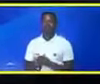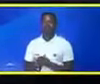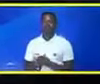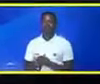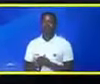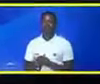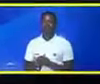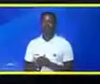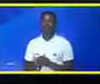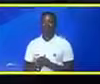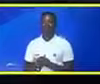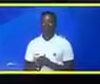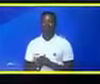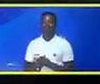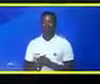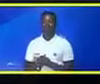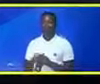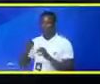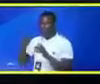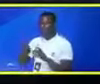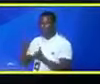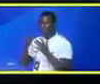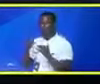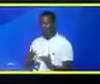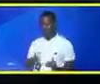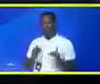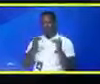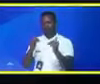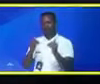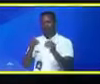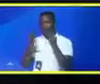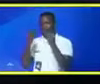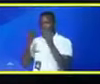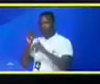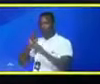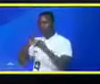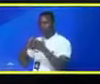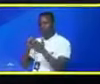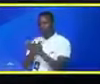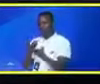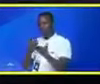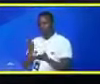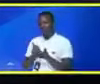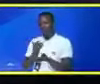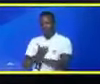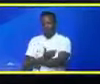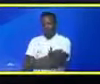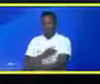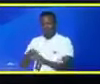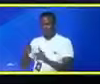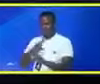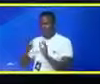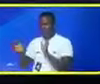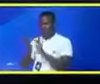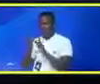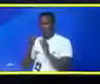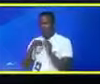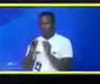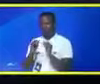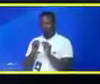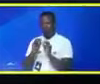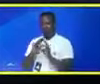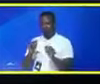Apostle, I desire to rise. I have many people who can help me in Ghana, but nobody wants to attend to me. Favor is